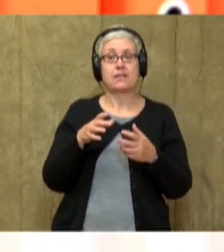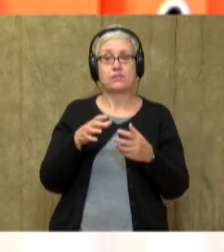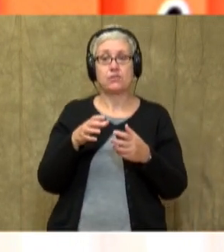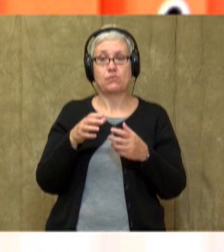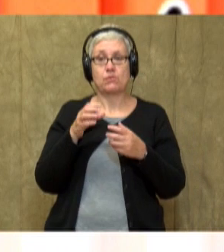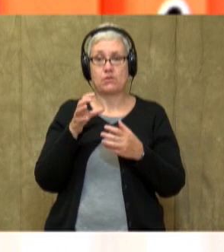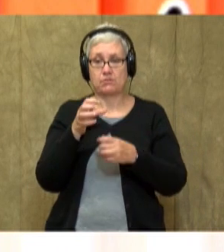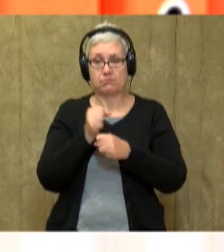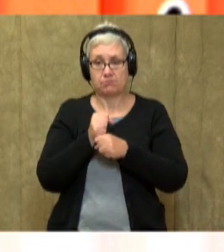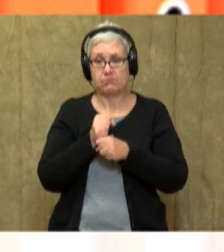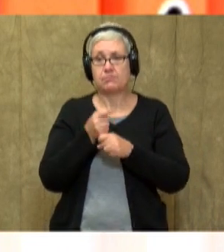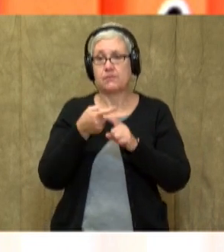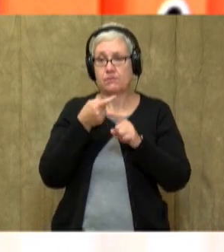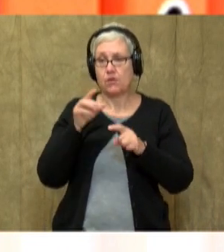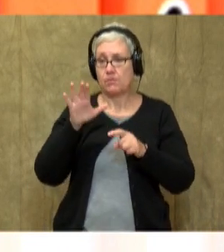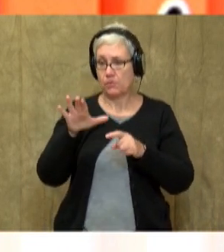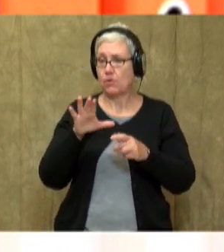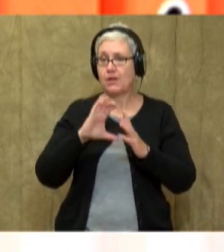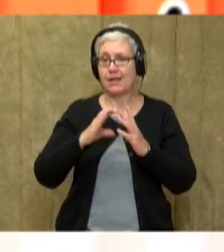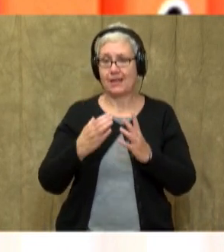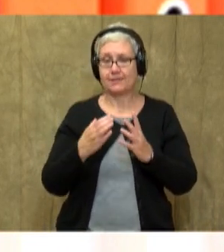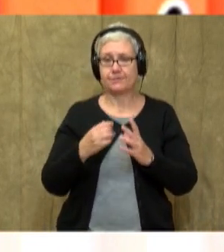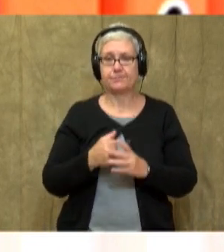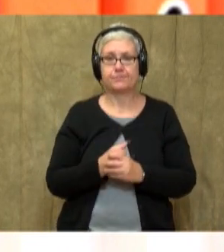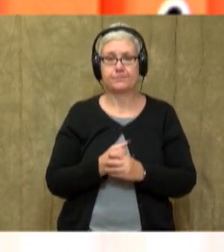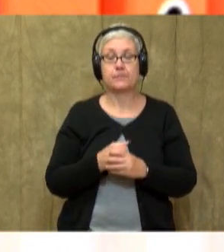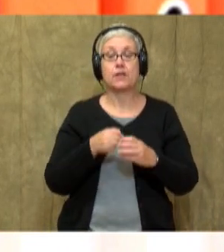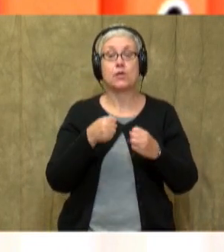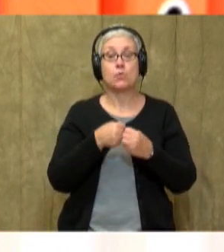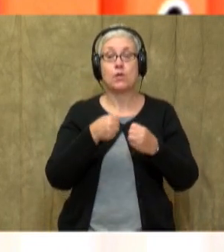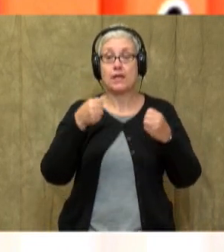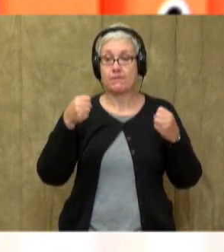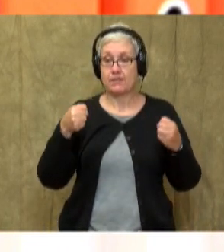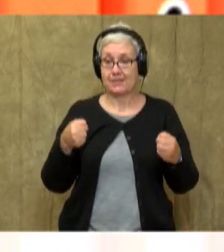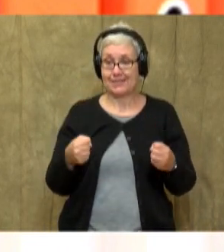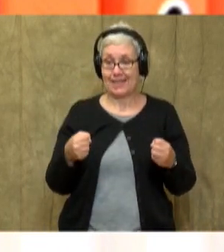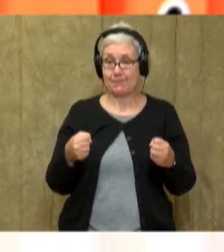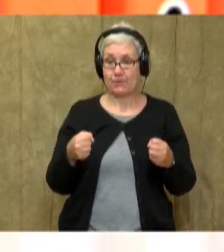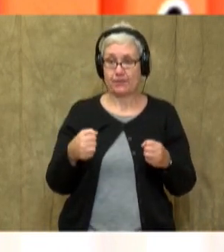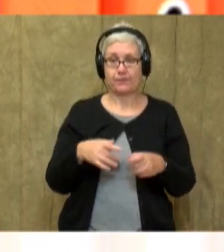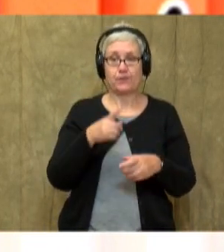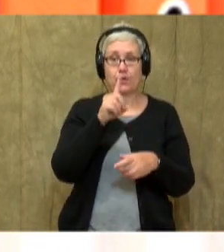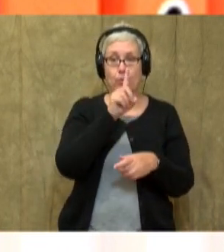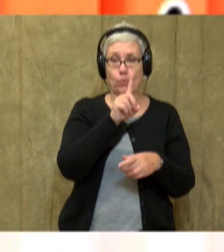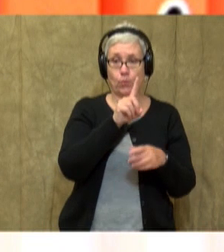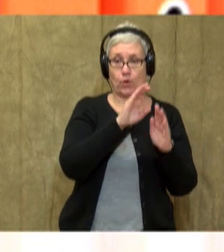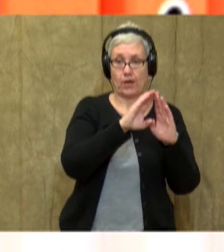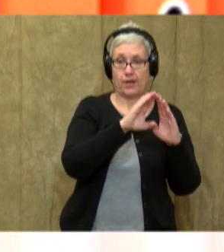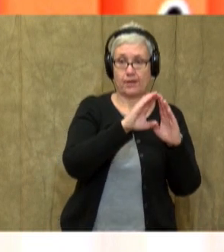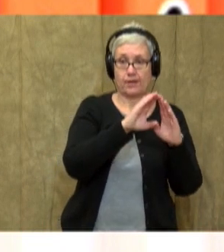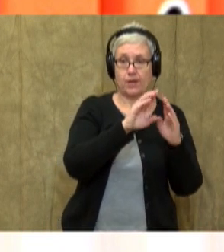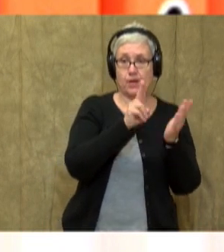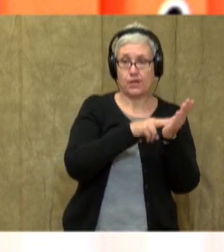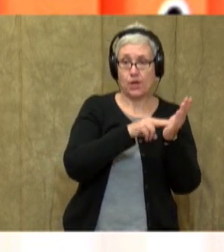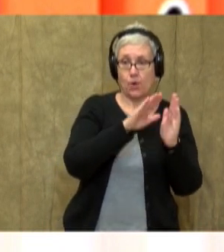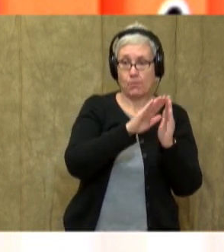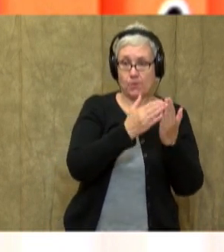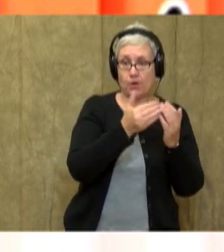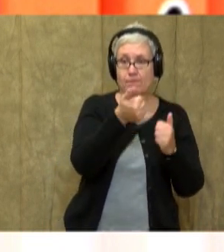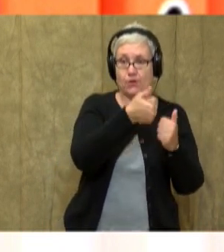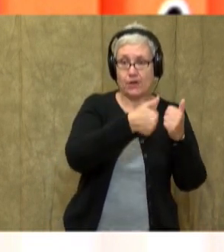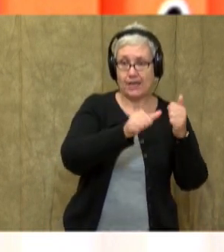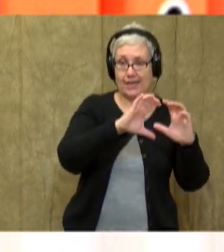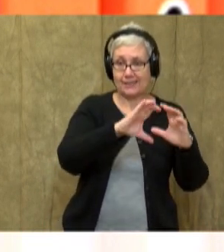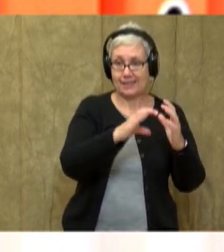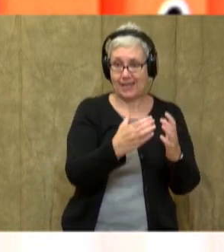courses. You also want to have a separate notebook or space for each class. Again, utilizing those tools that you've purchased